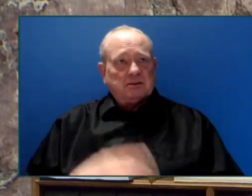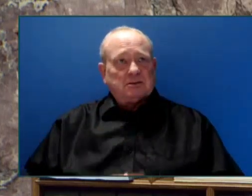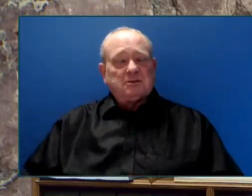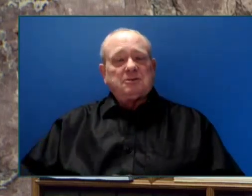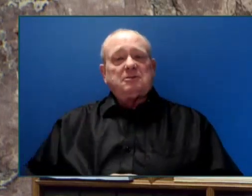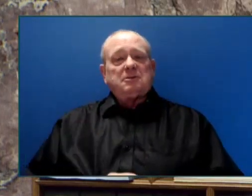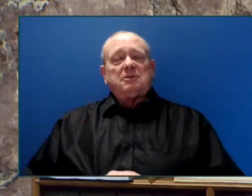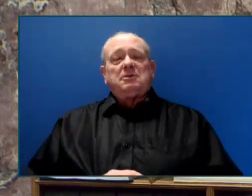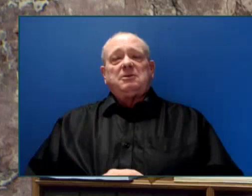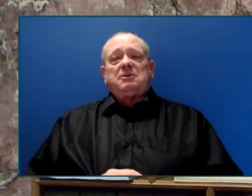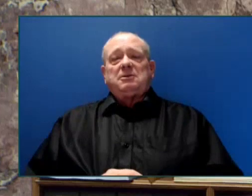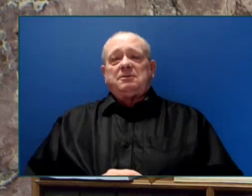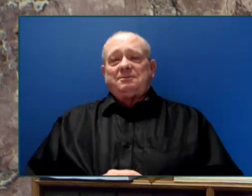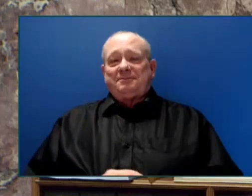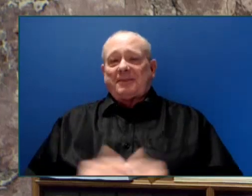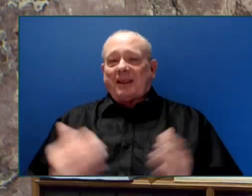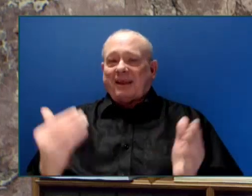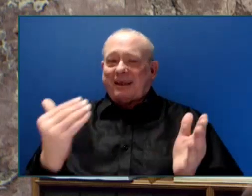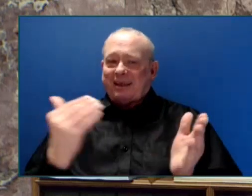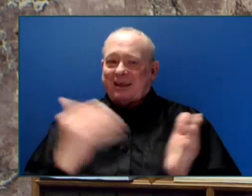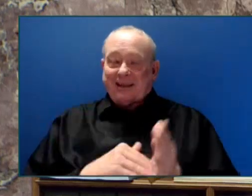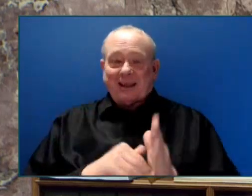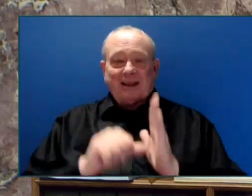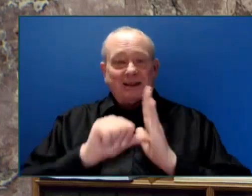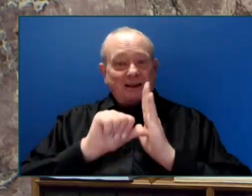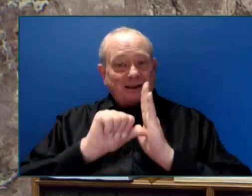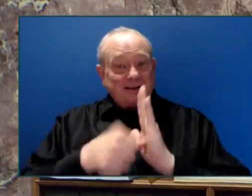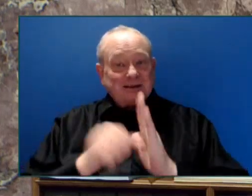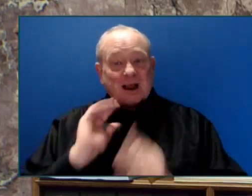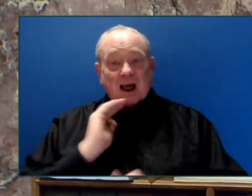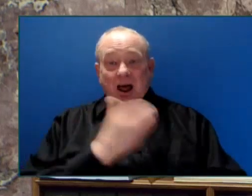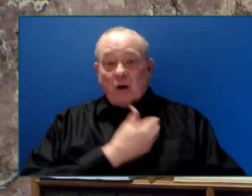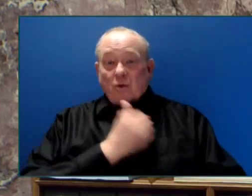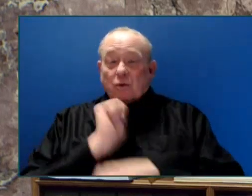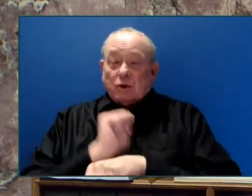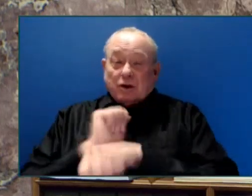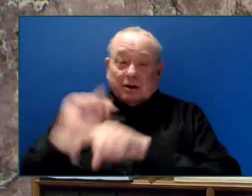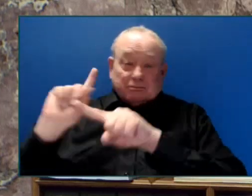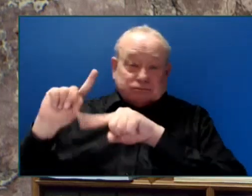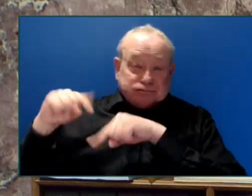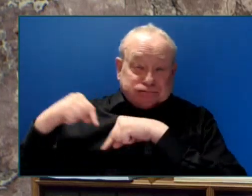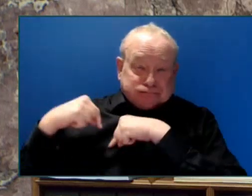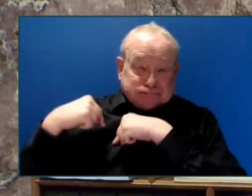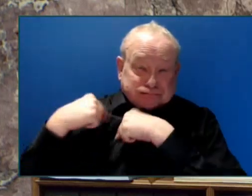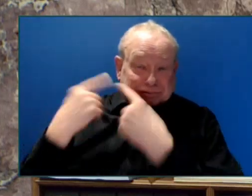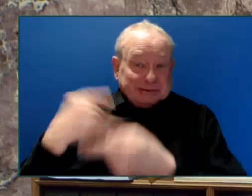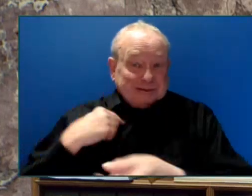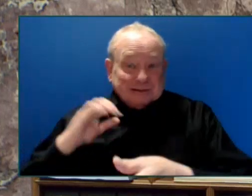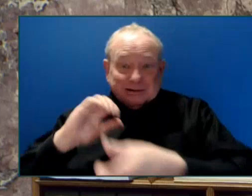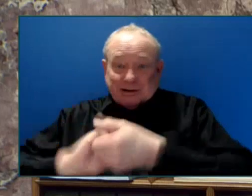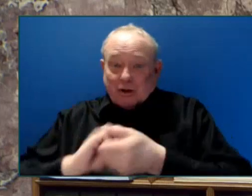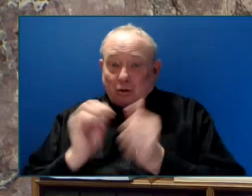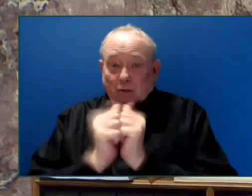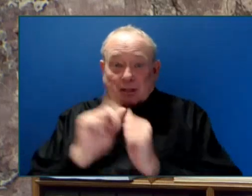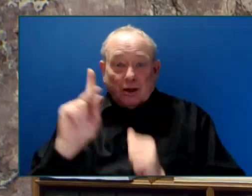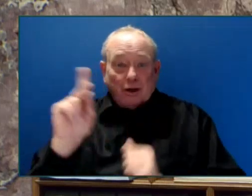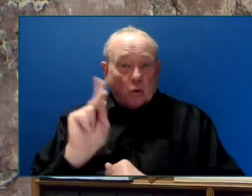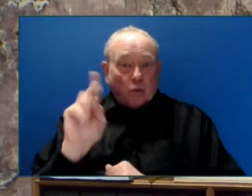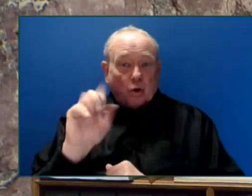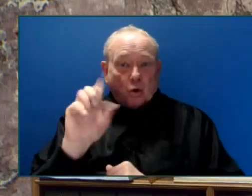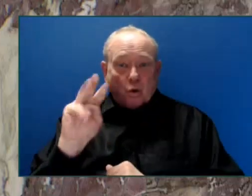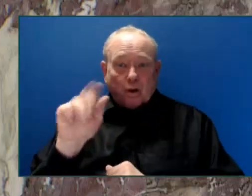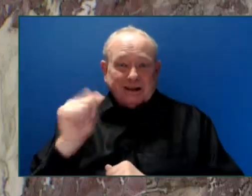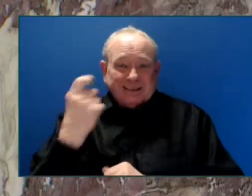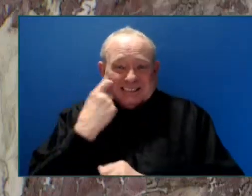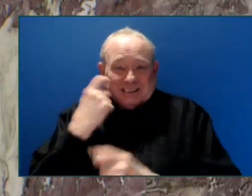out the work that's been underway, working with communities such as Kelowna, where I recently met with the mayor of the members'